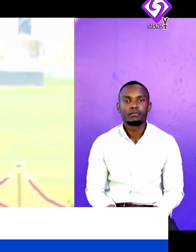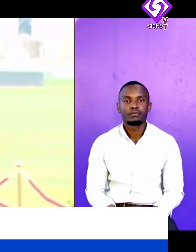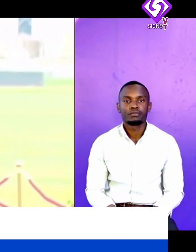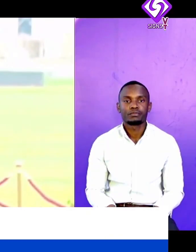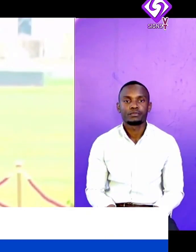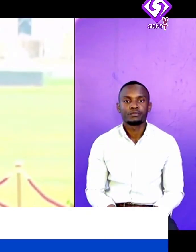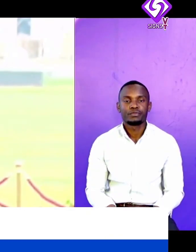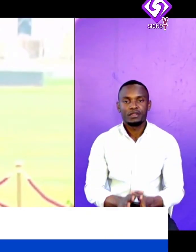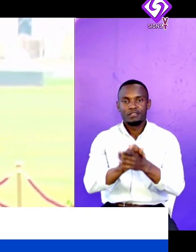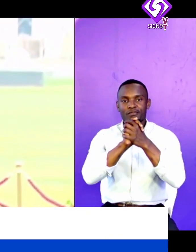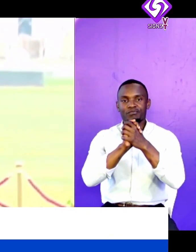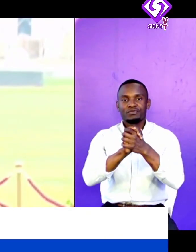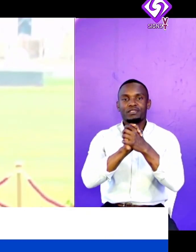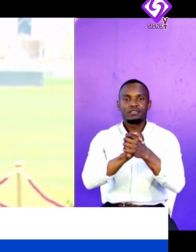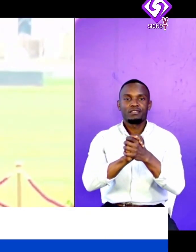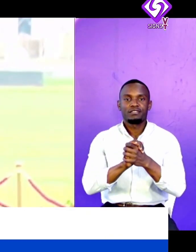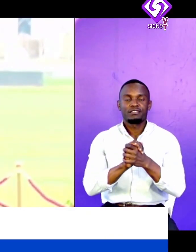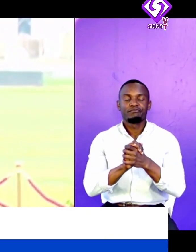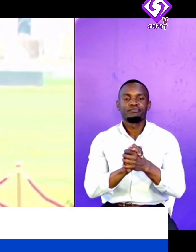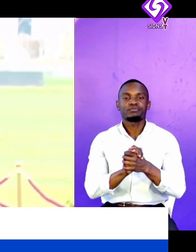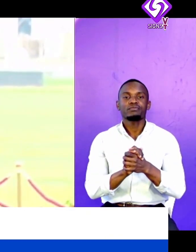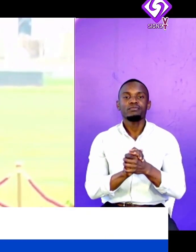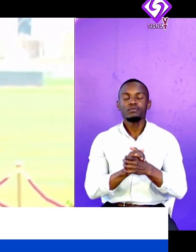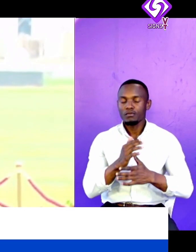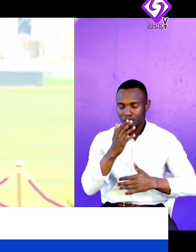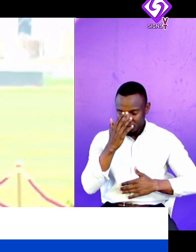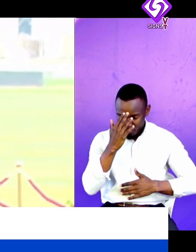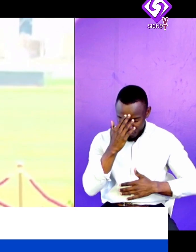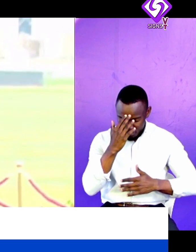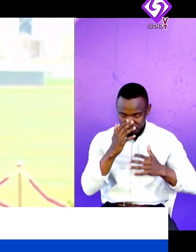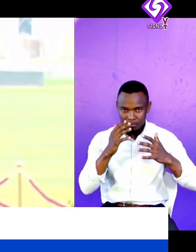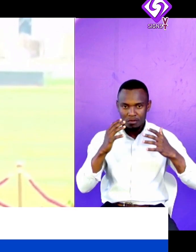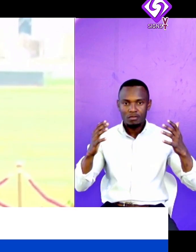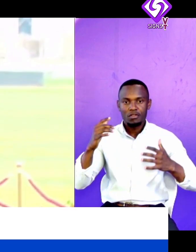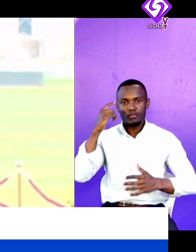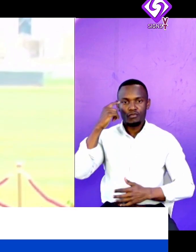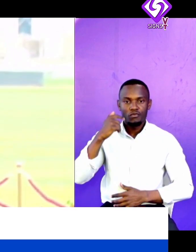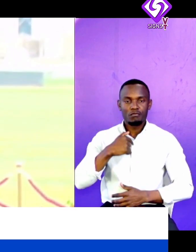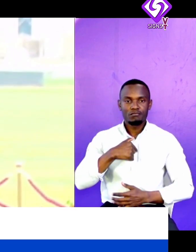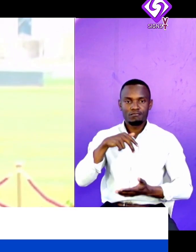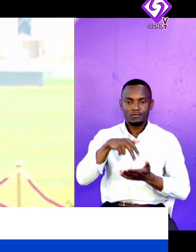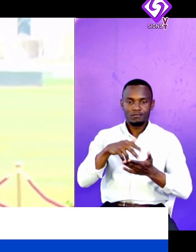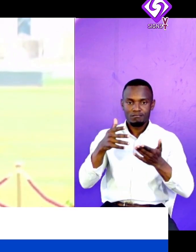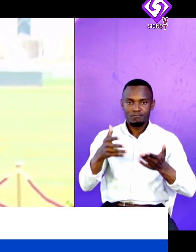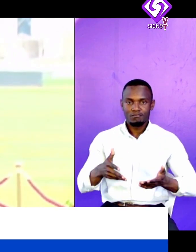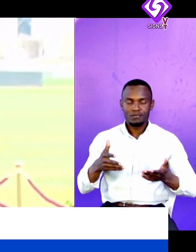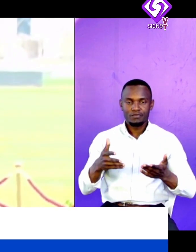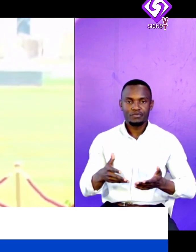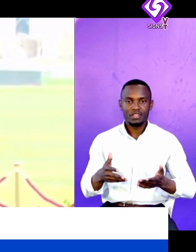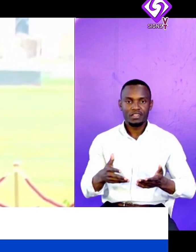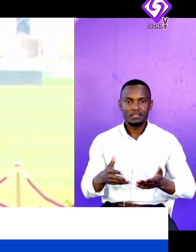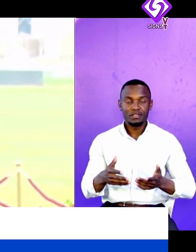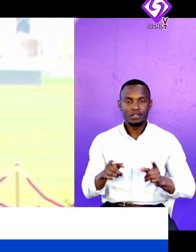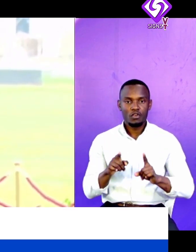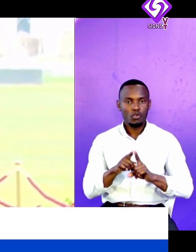Jambo. It is a great honor for me to stand before you today and to